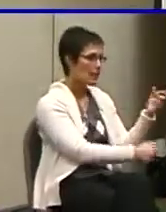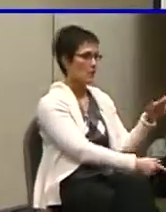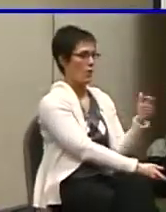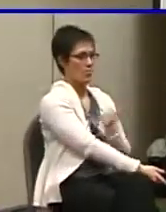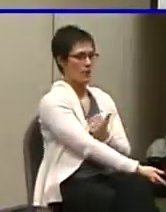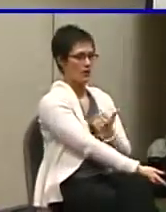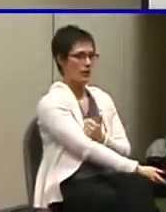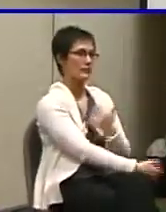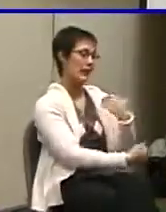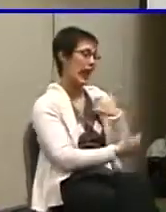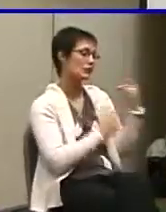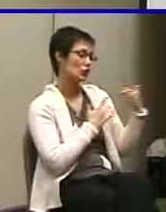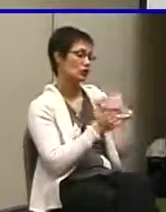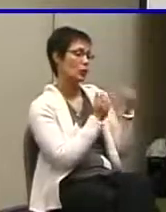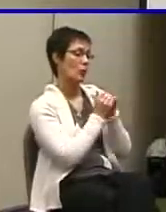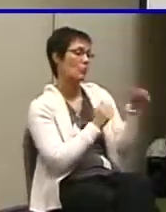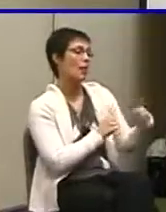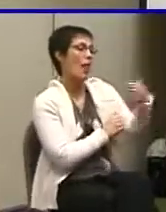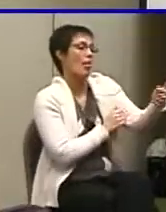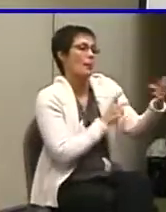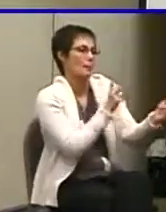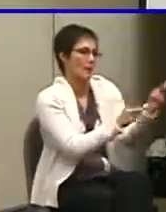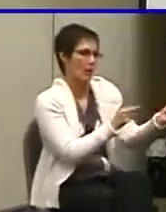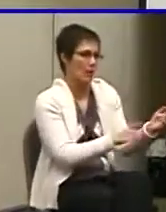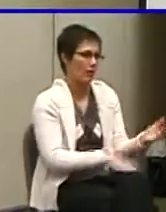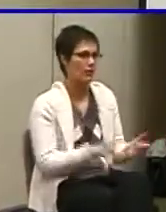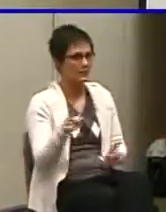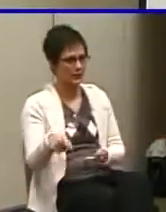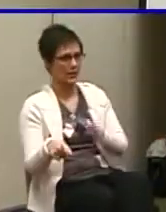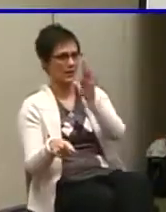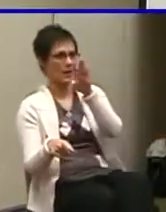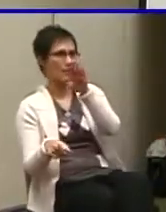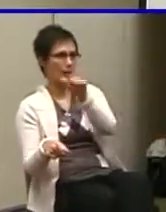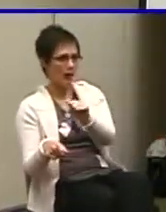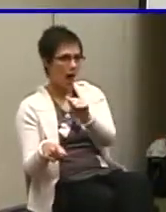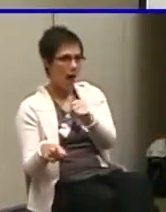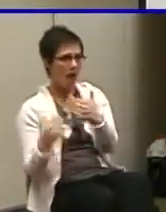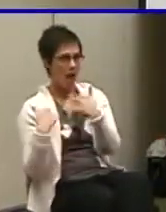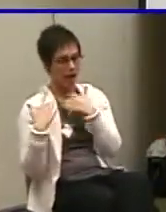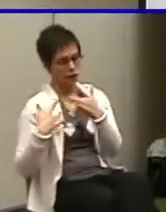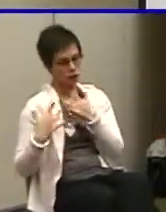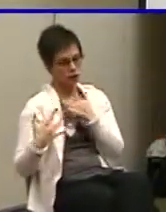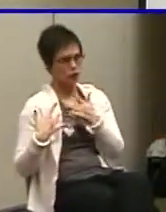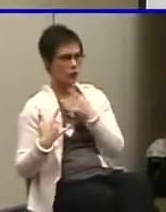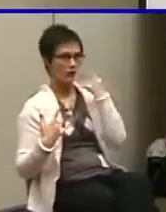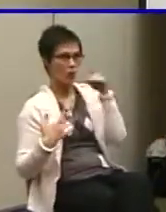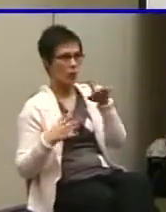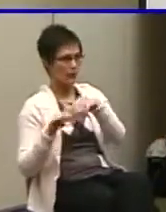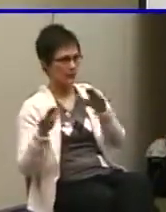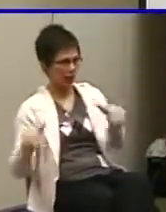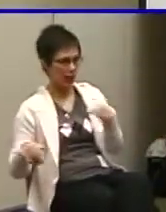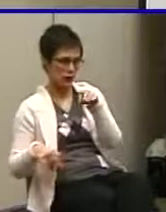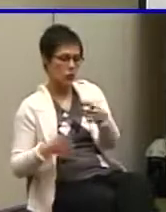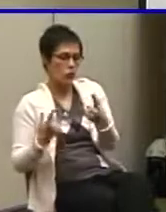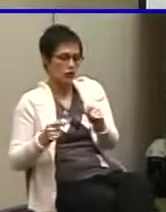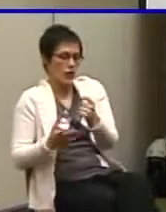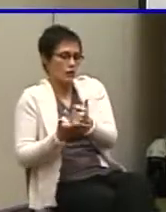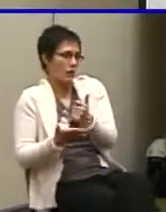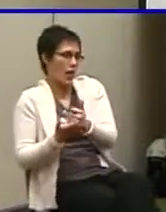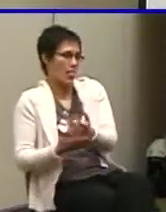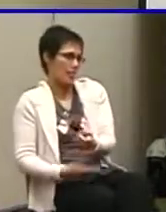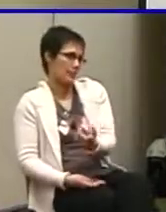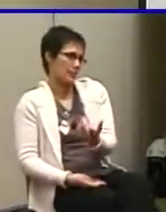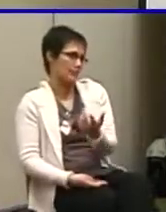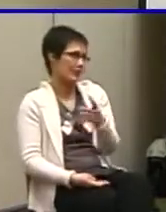people. The FBA BIP has concern for the child who you're developing the program for. So you've got some competing issues that you're going to have to think